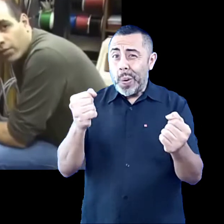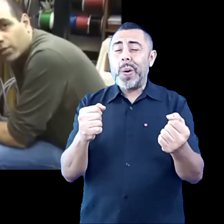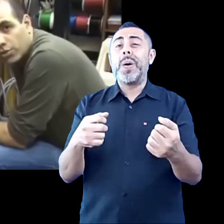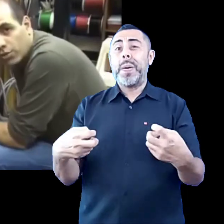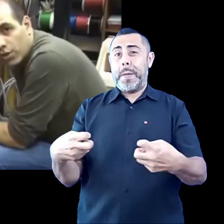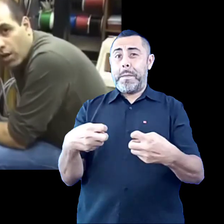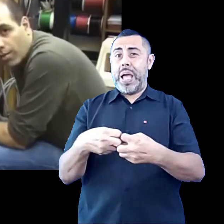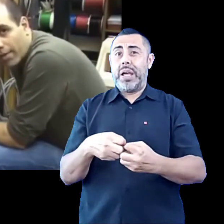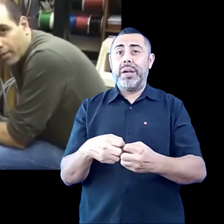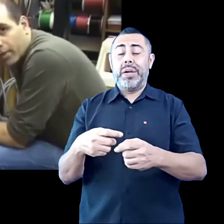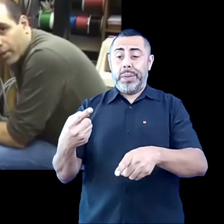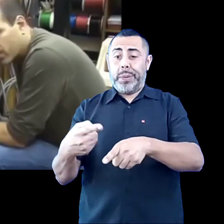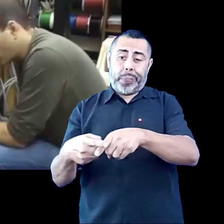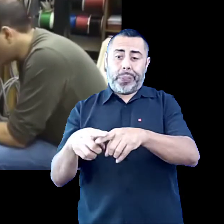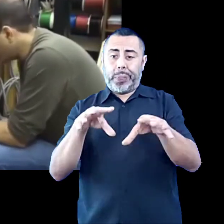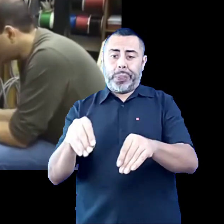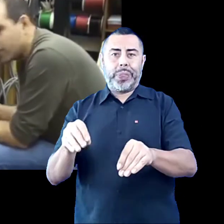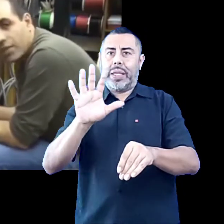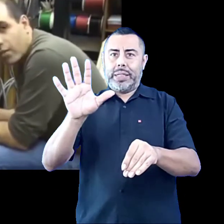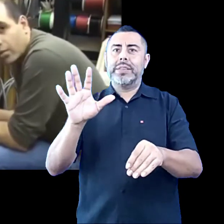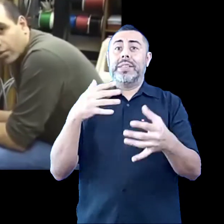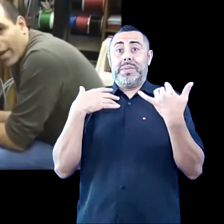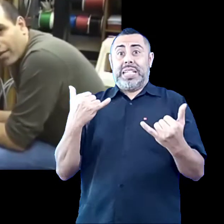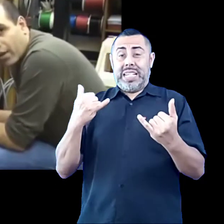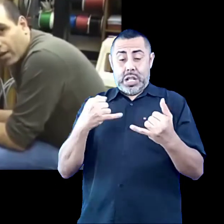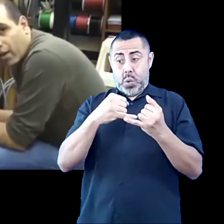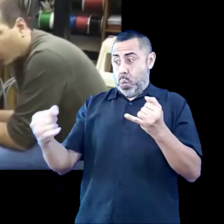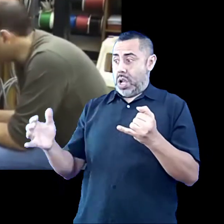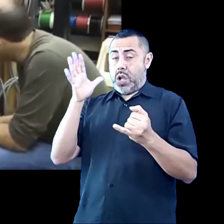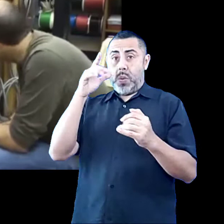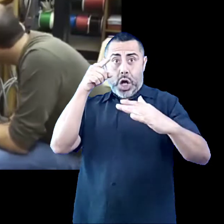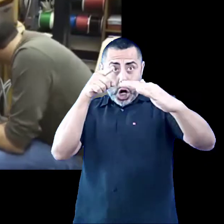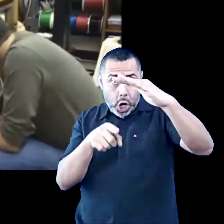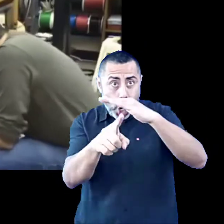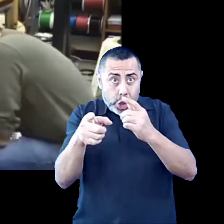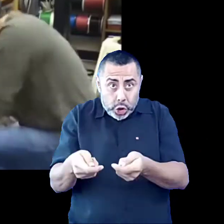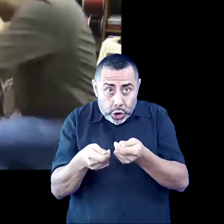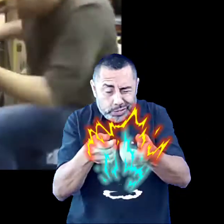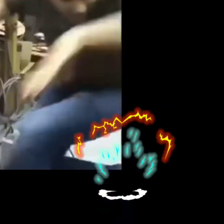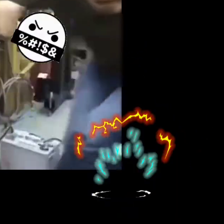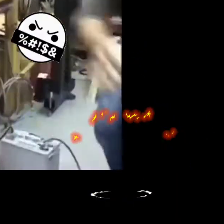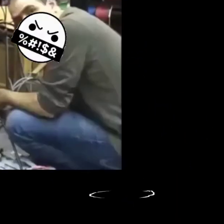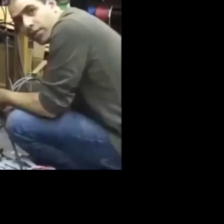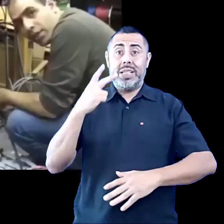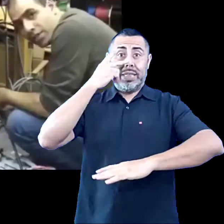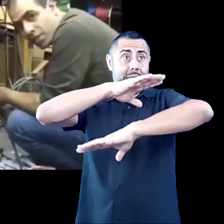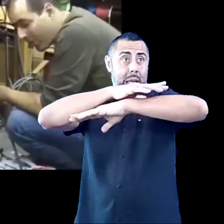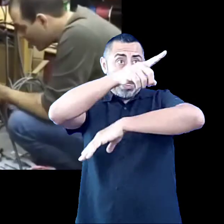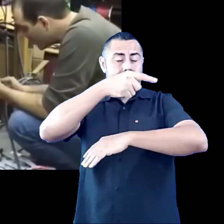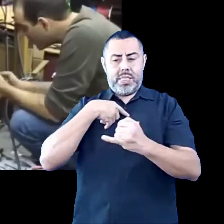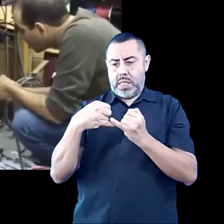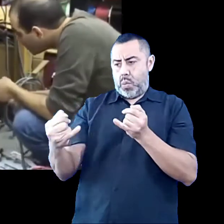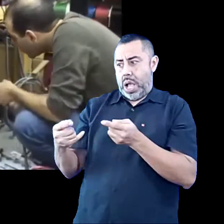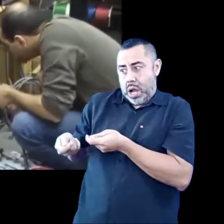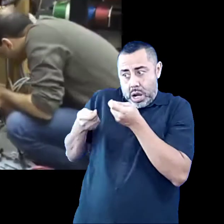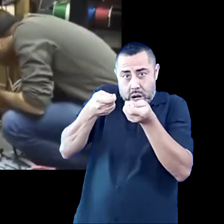Always be careful not to short your car battery. Now I connected these cables to the battery and all I want to do is to pass them under here. If I can just